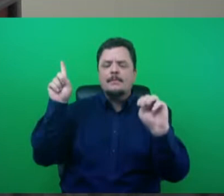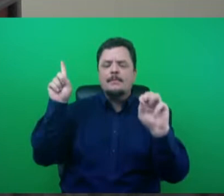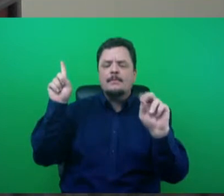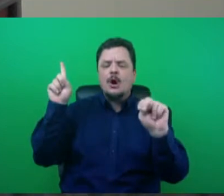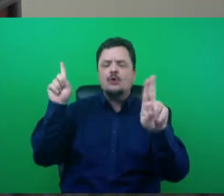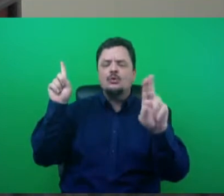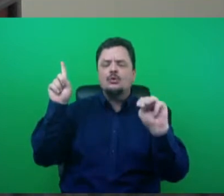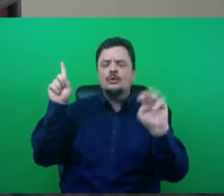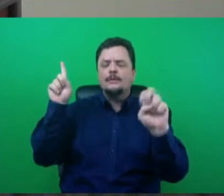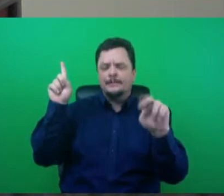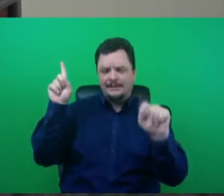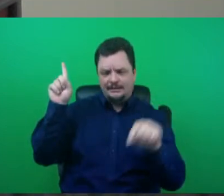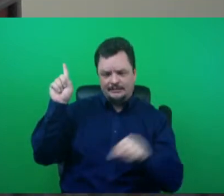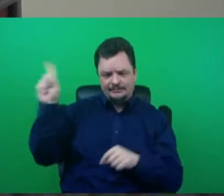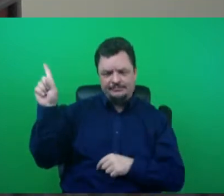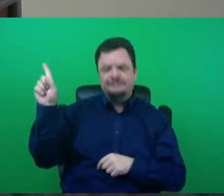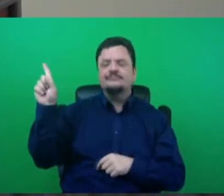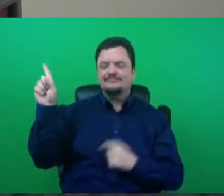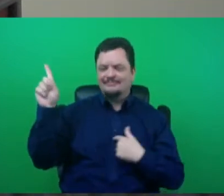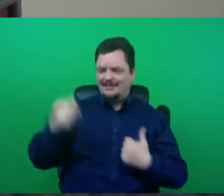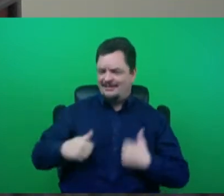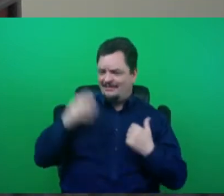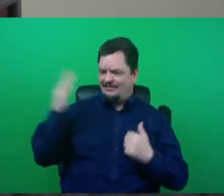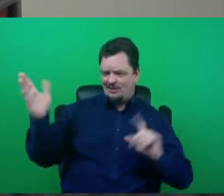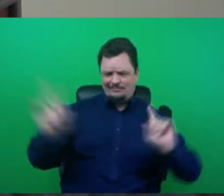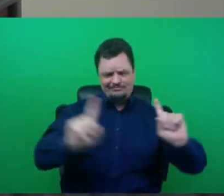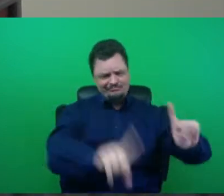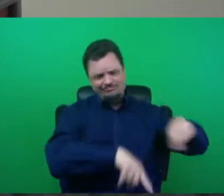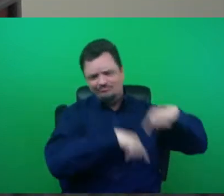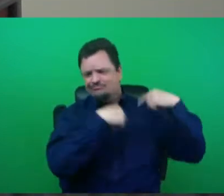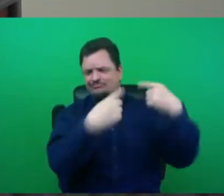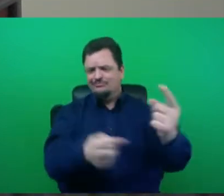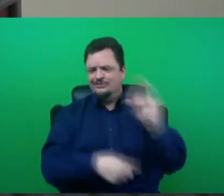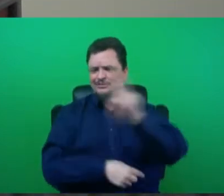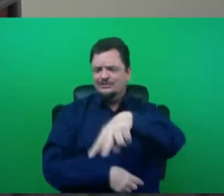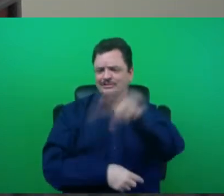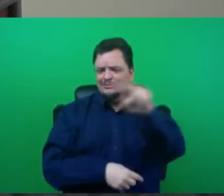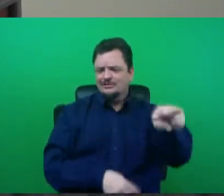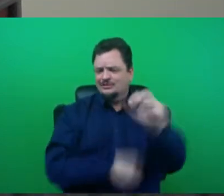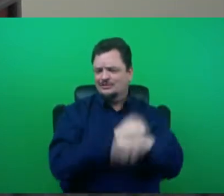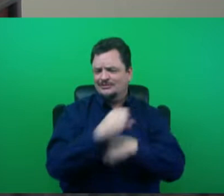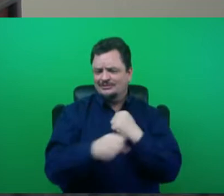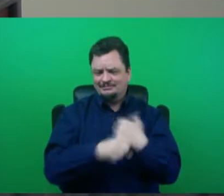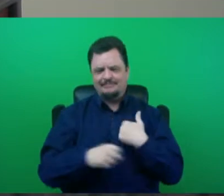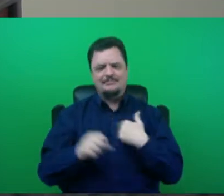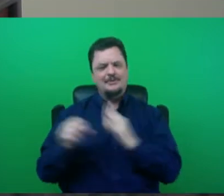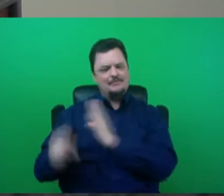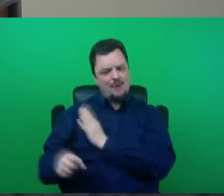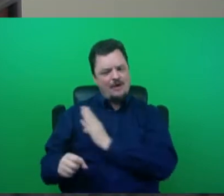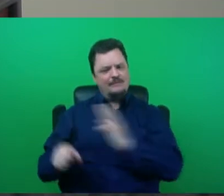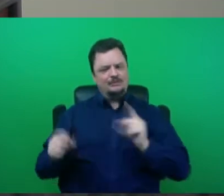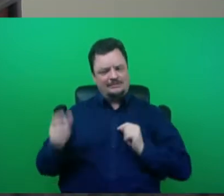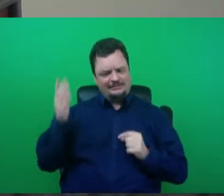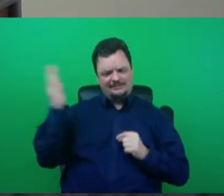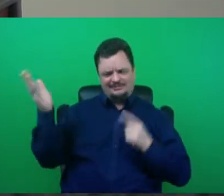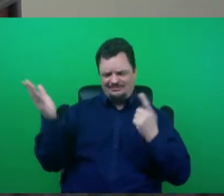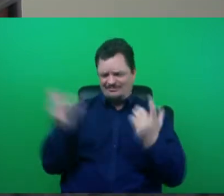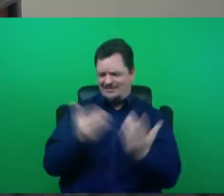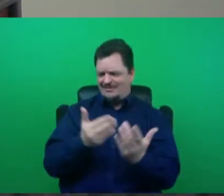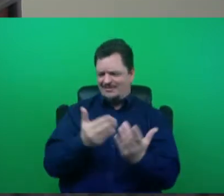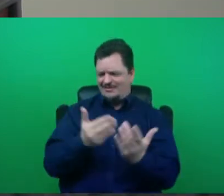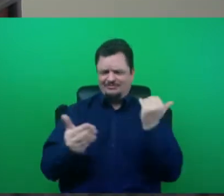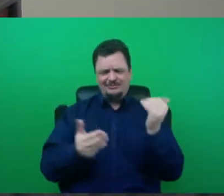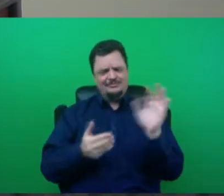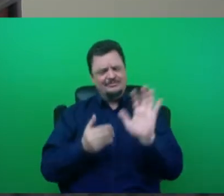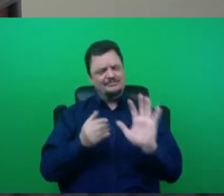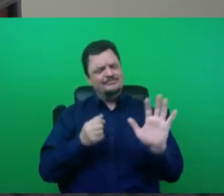I've been on the board of trustees for about almost one term. So I'm completing my one